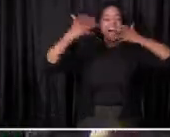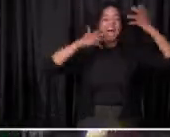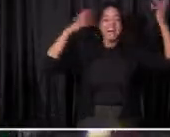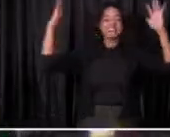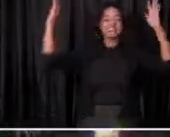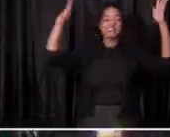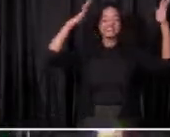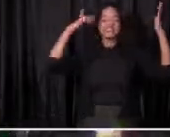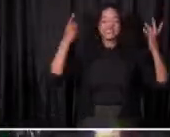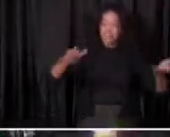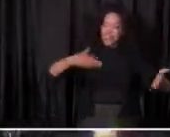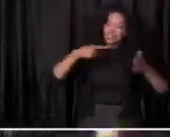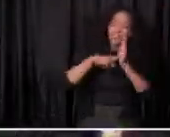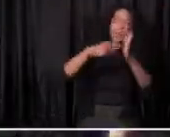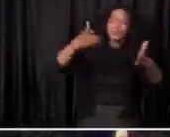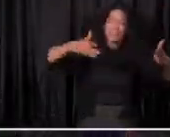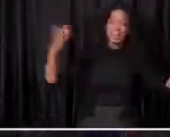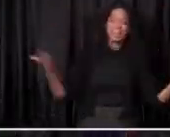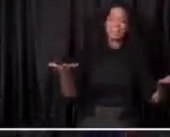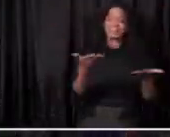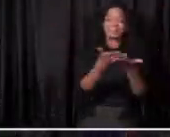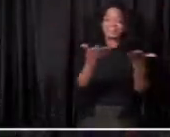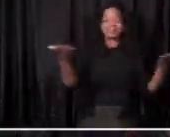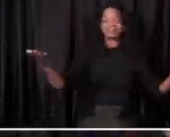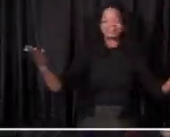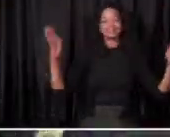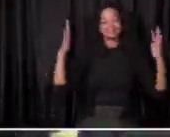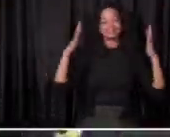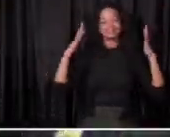presence. Look at this.